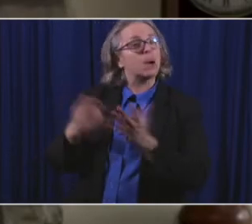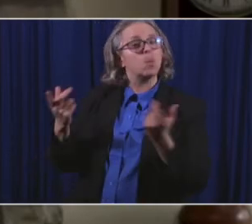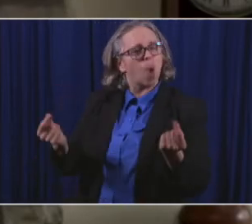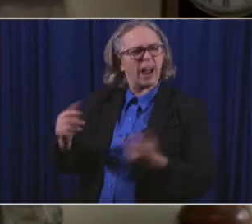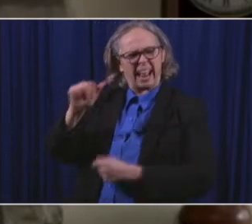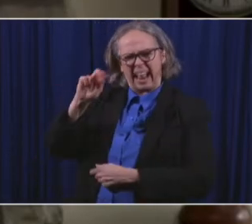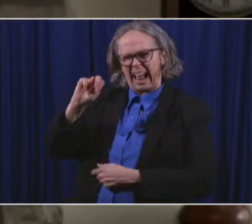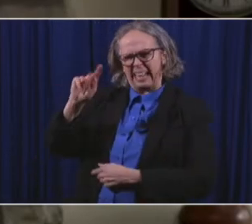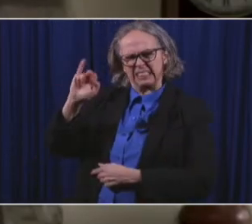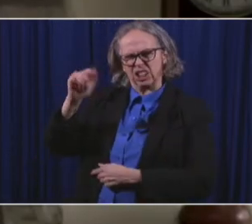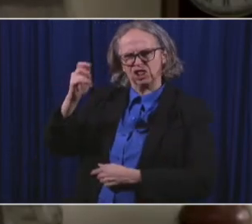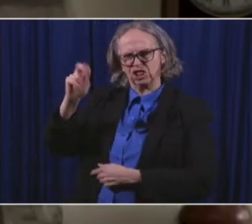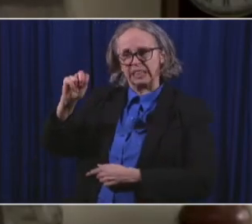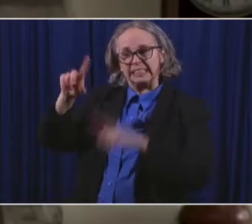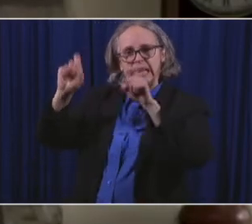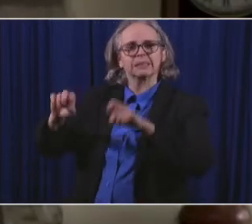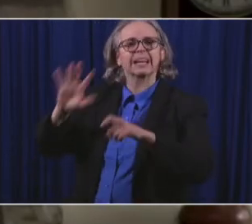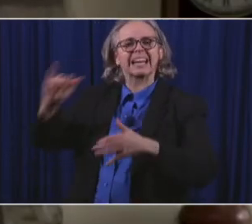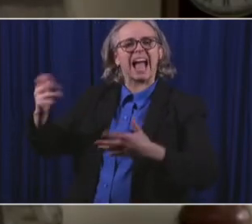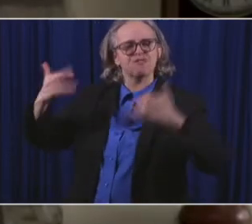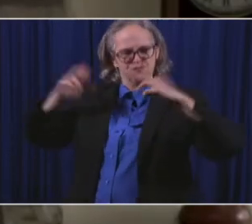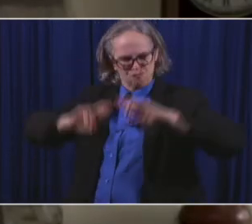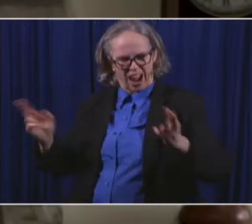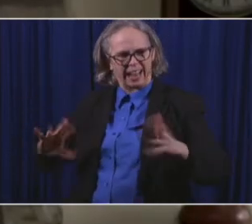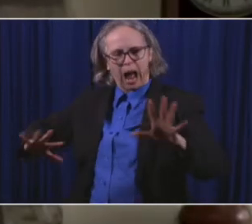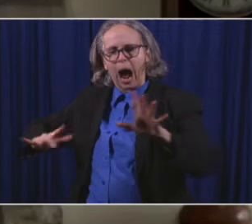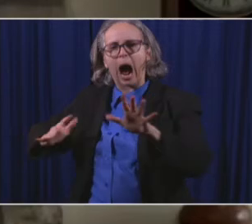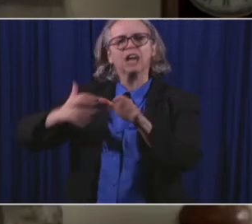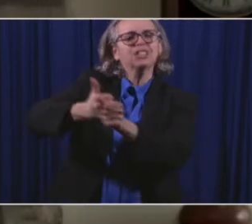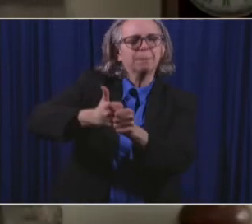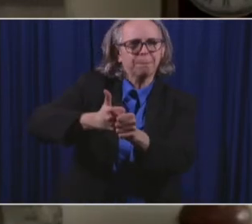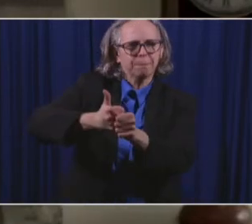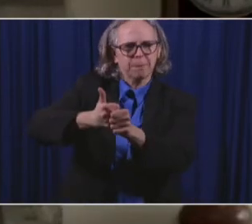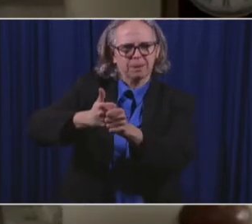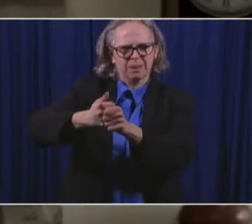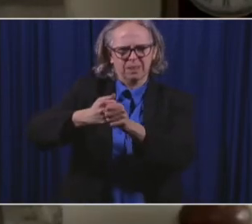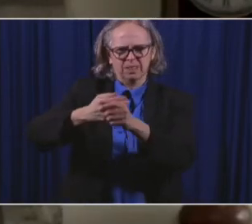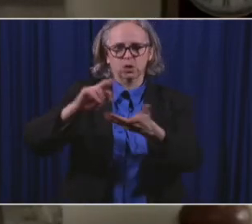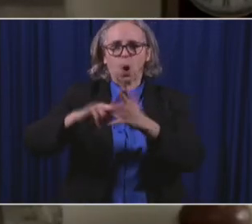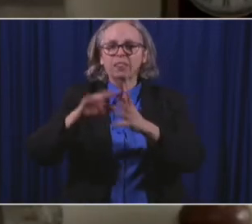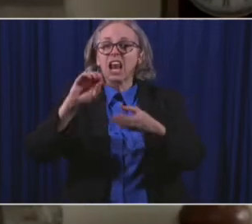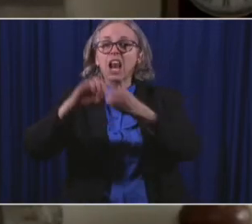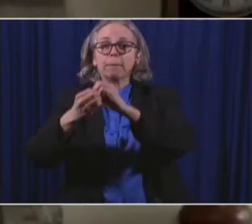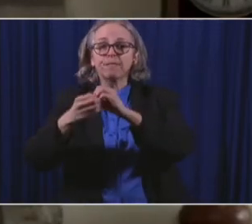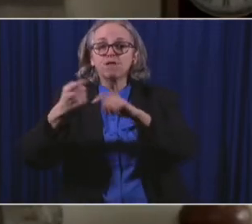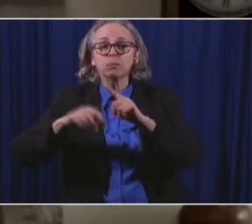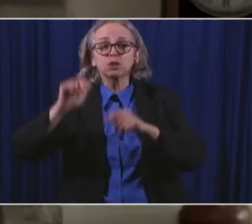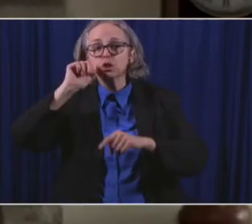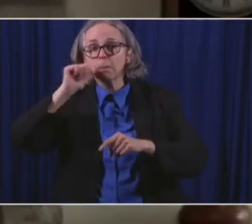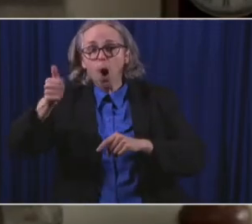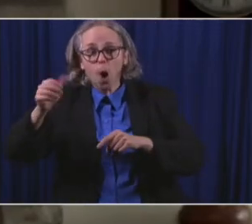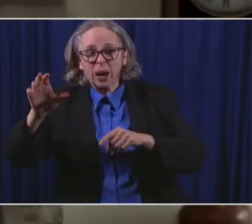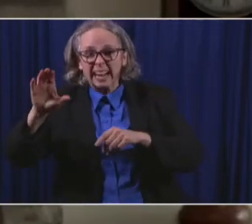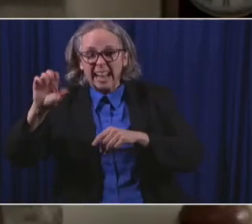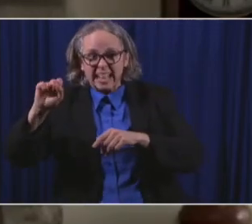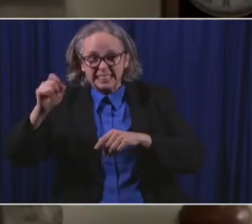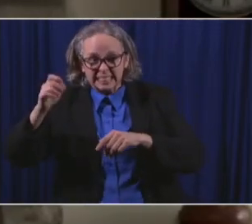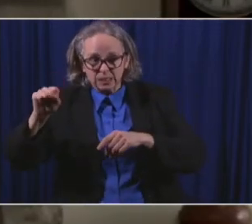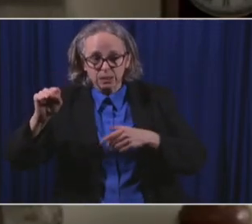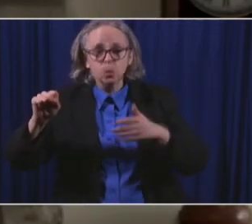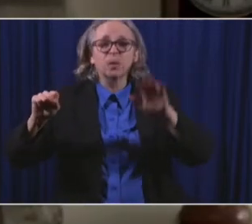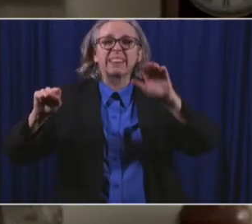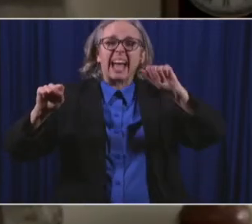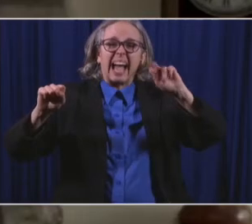case counts. That will result in a 1-day spike in reported